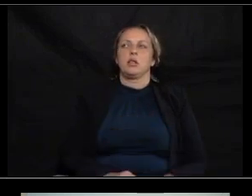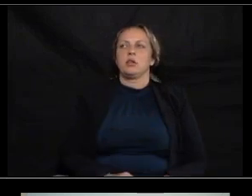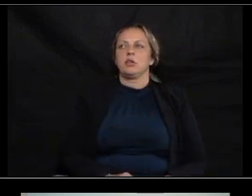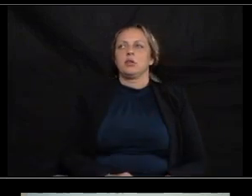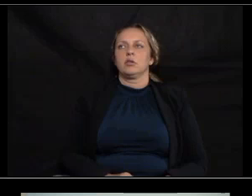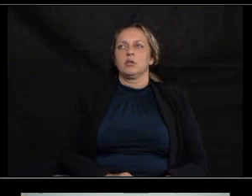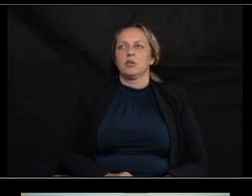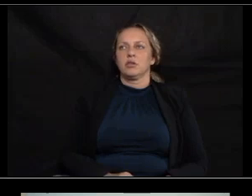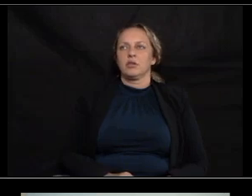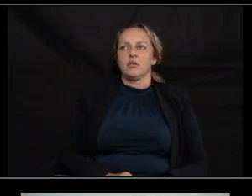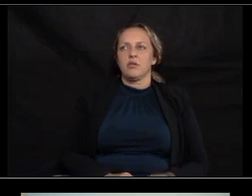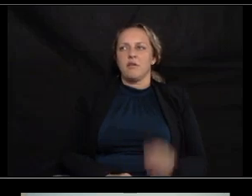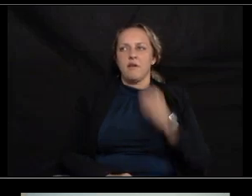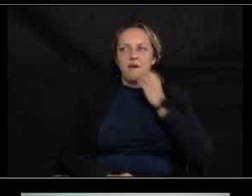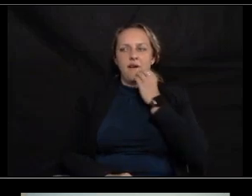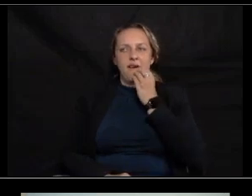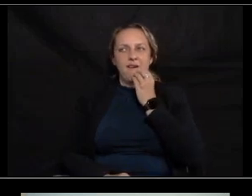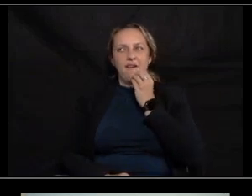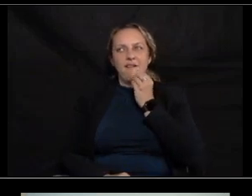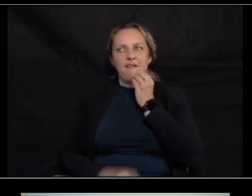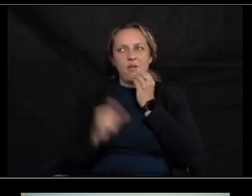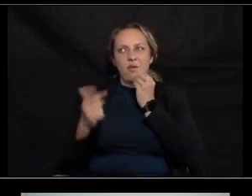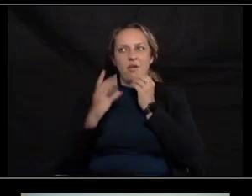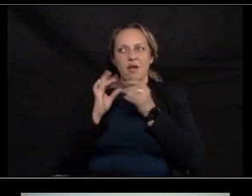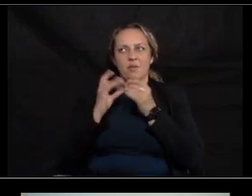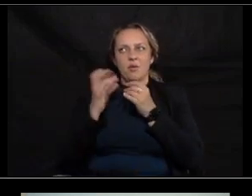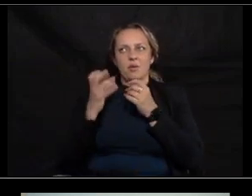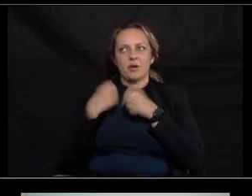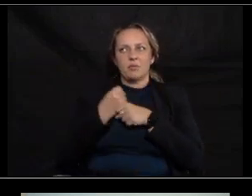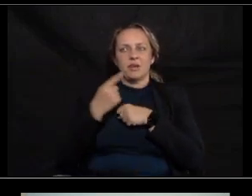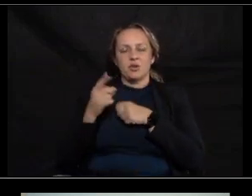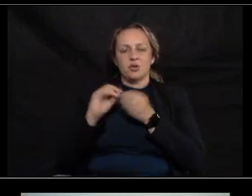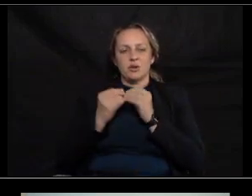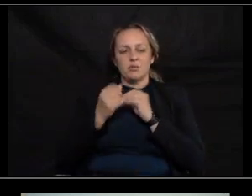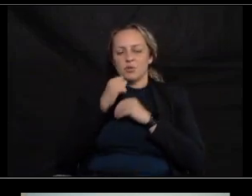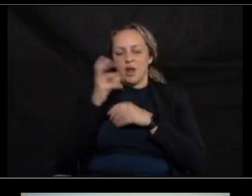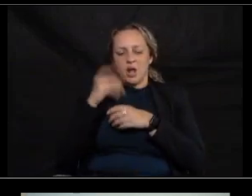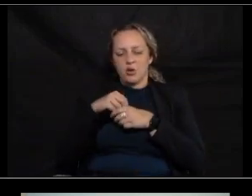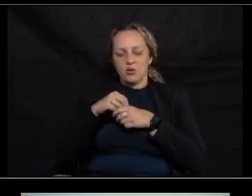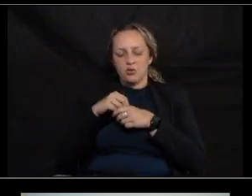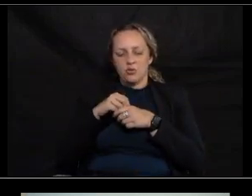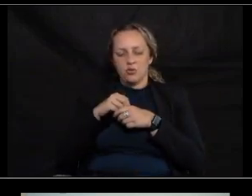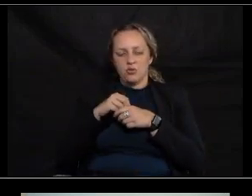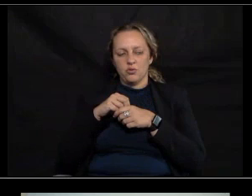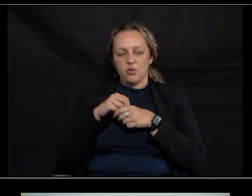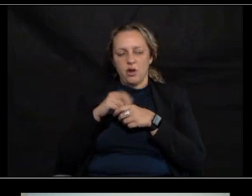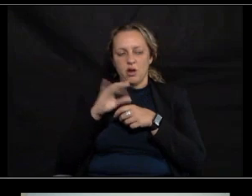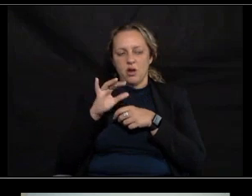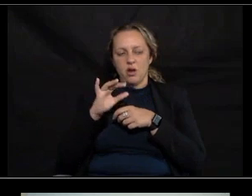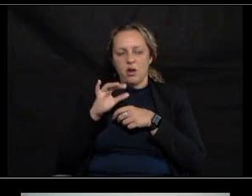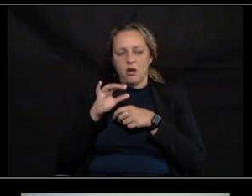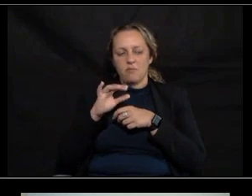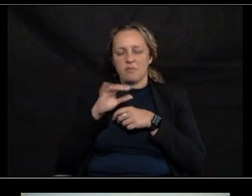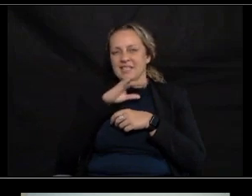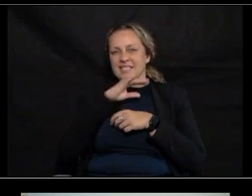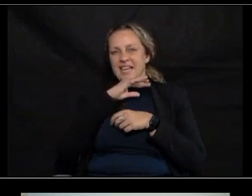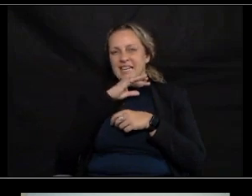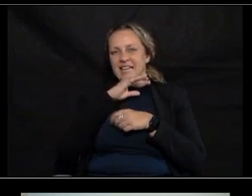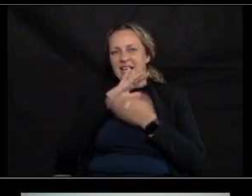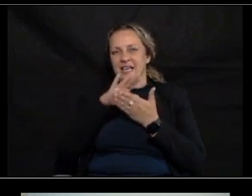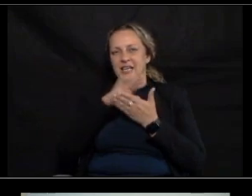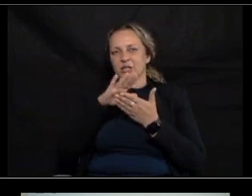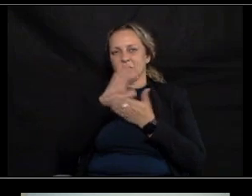Right. And then the only other comment that I wanted to make is that your numbers did not include the sanitation part of